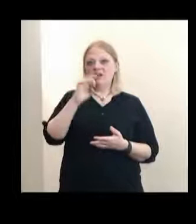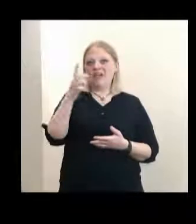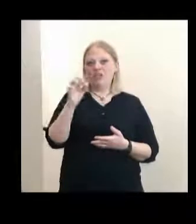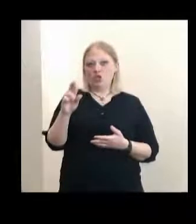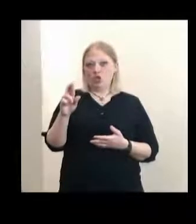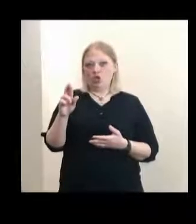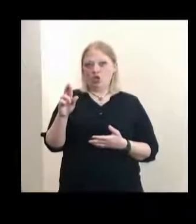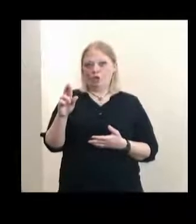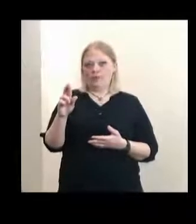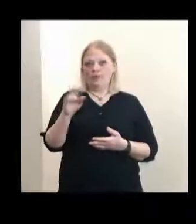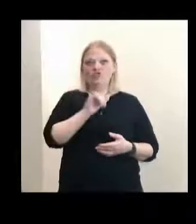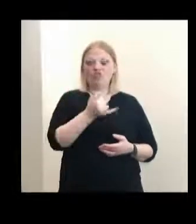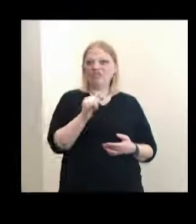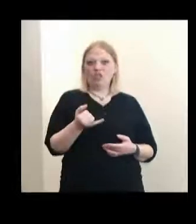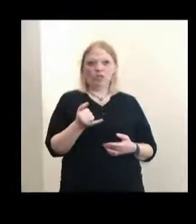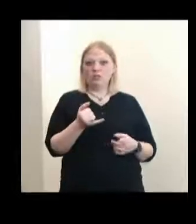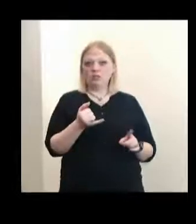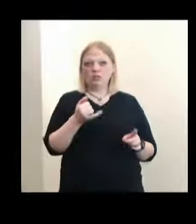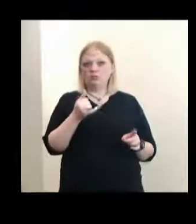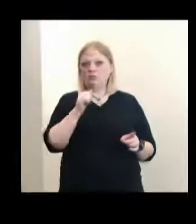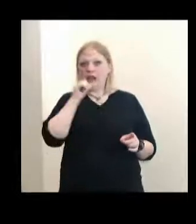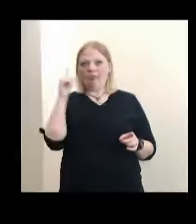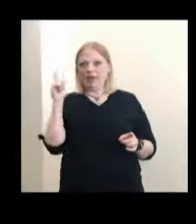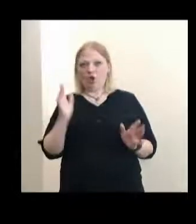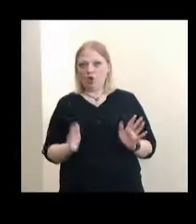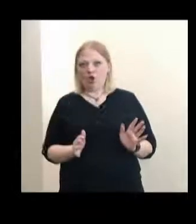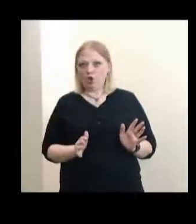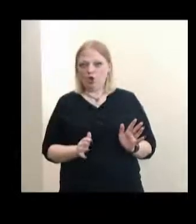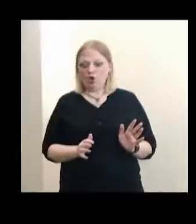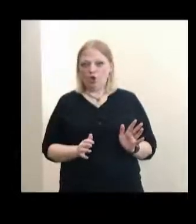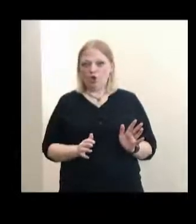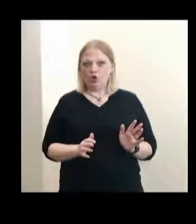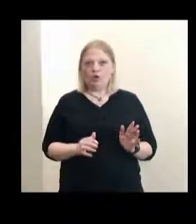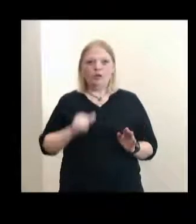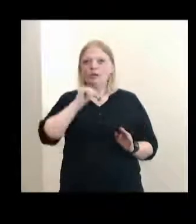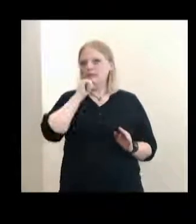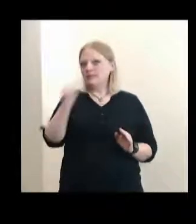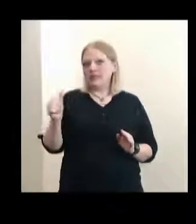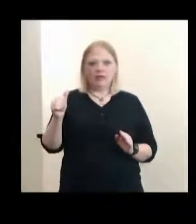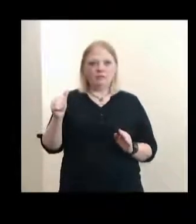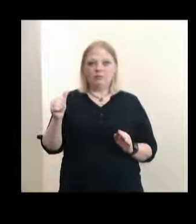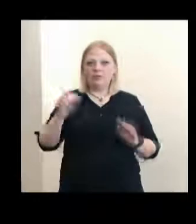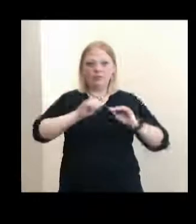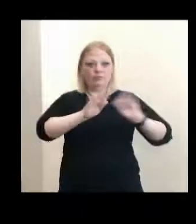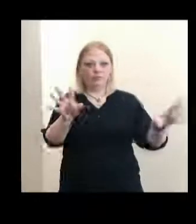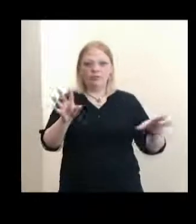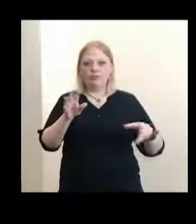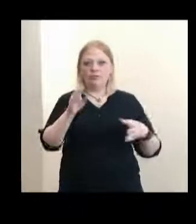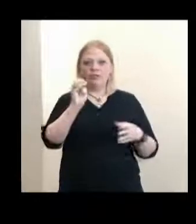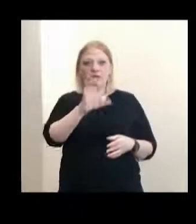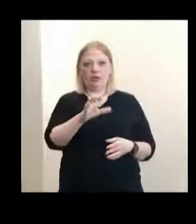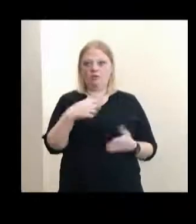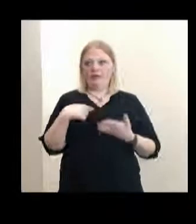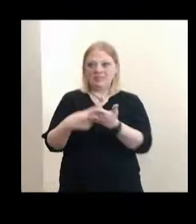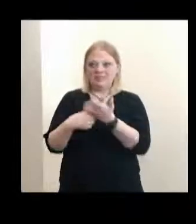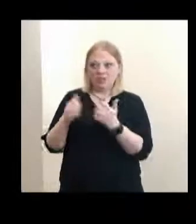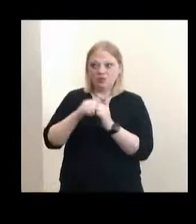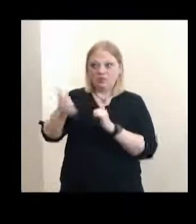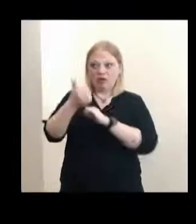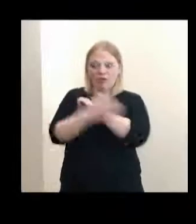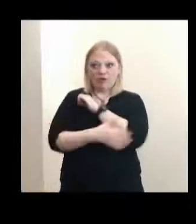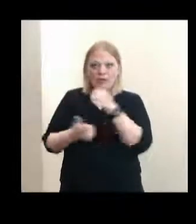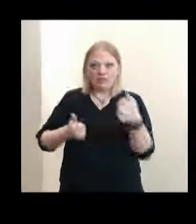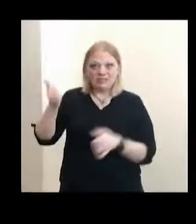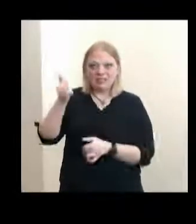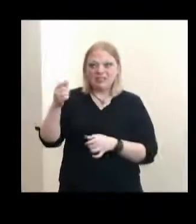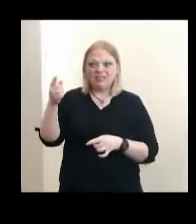Johnson. Johnson & Johnson is not being distributed to Erie County. In my discussion with other county executives,